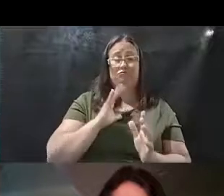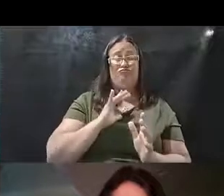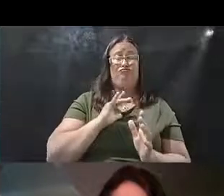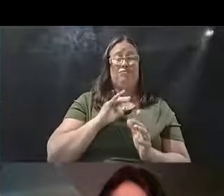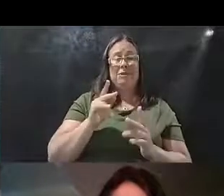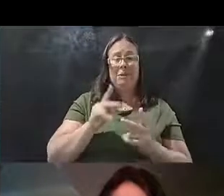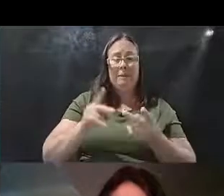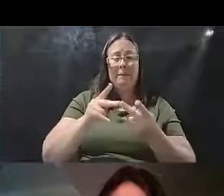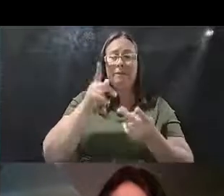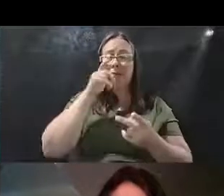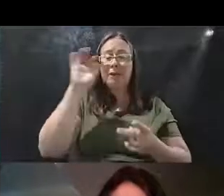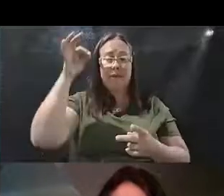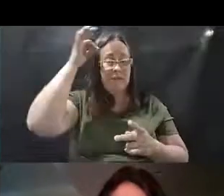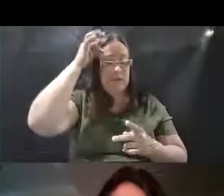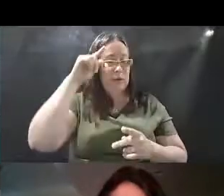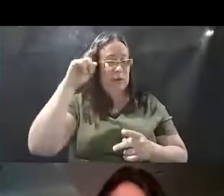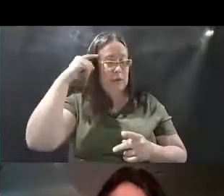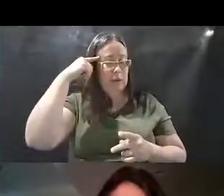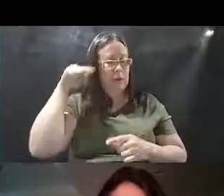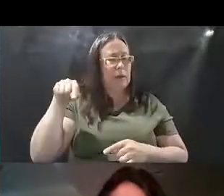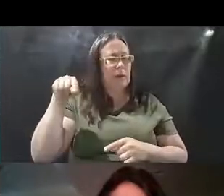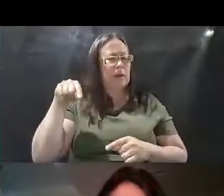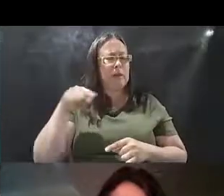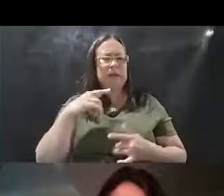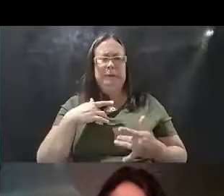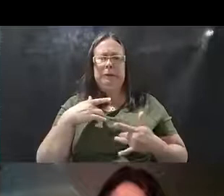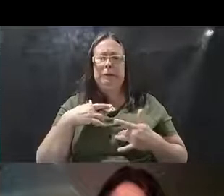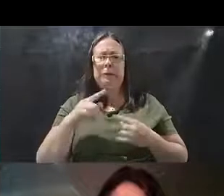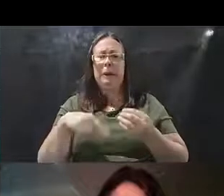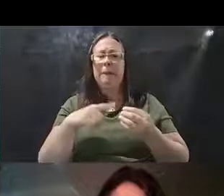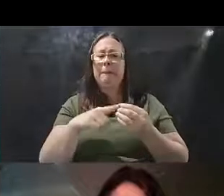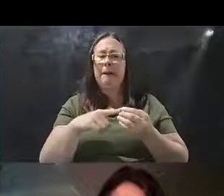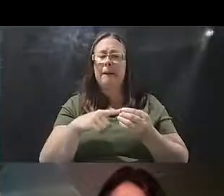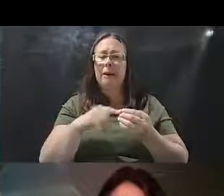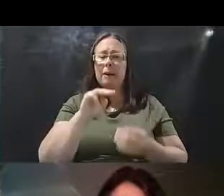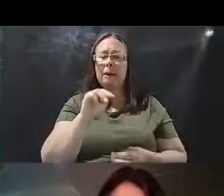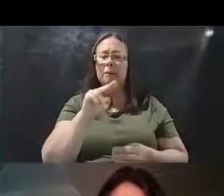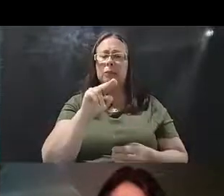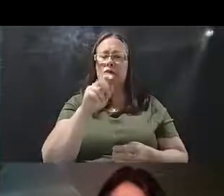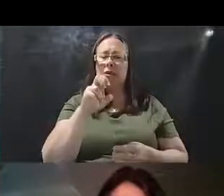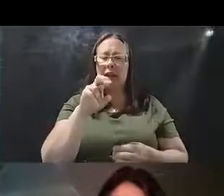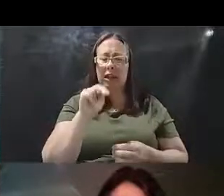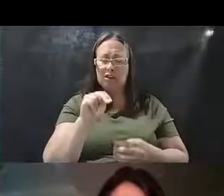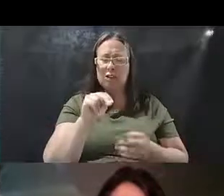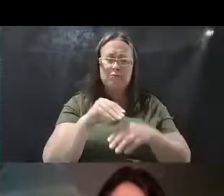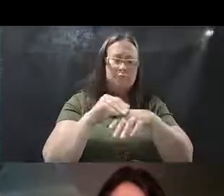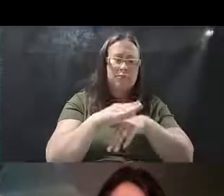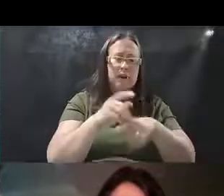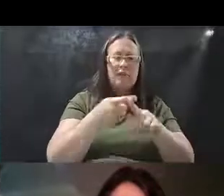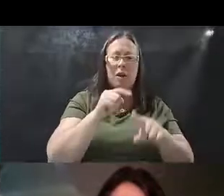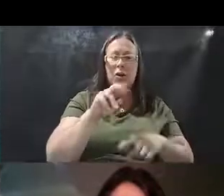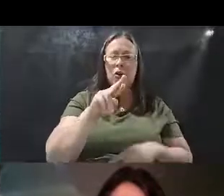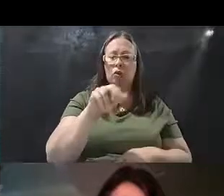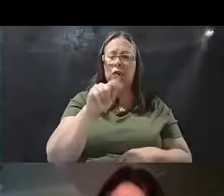the federal government was very concerned about the effects of mutations induced by radiation. So they had assembled